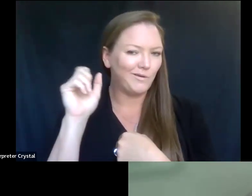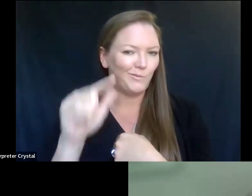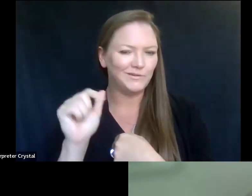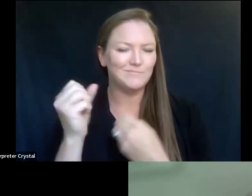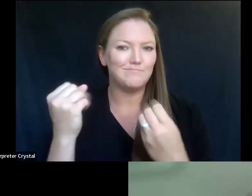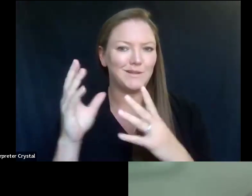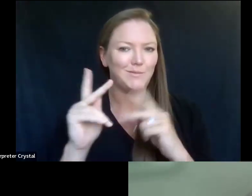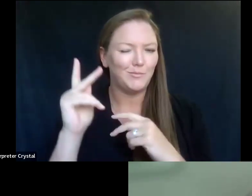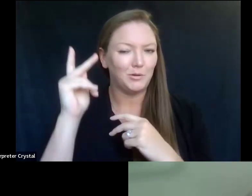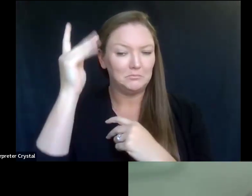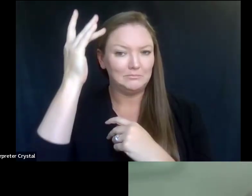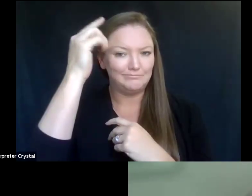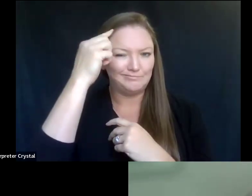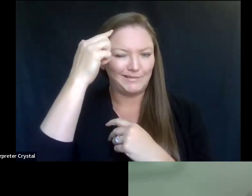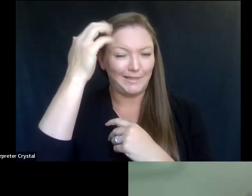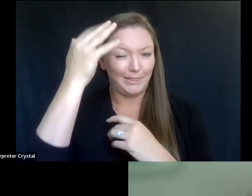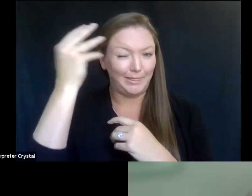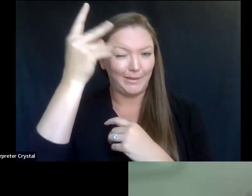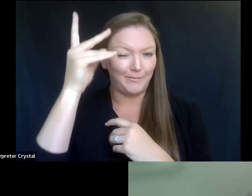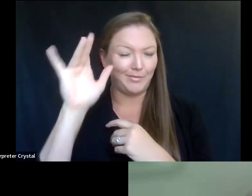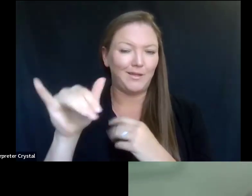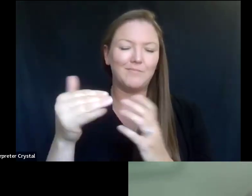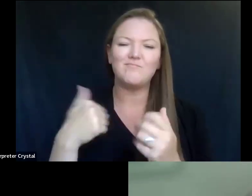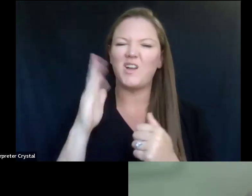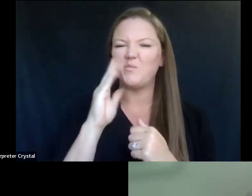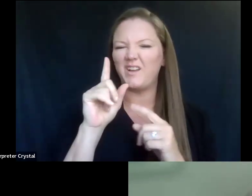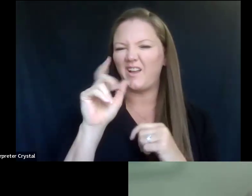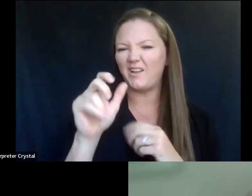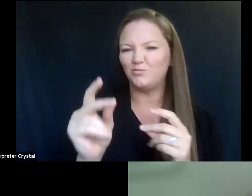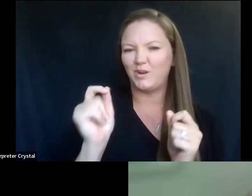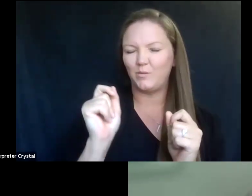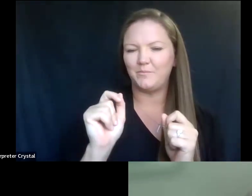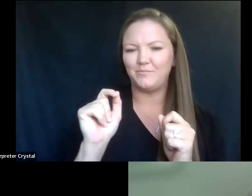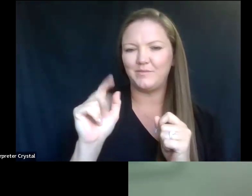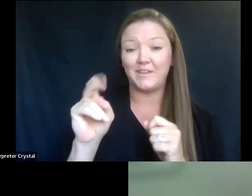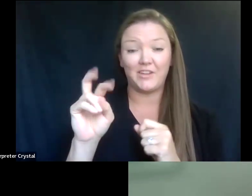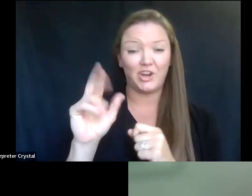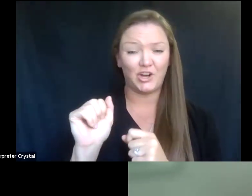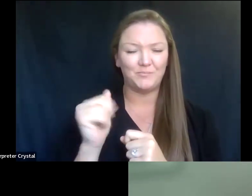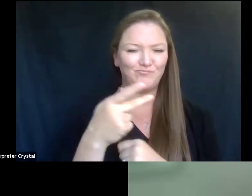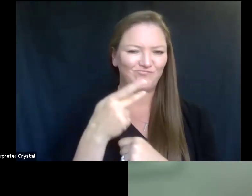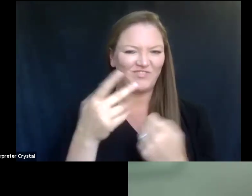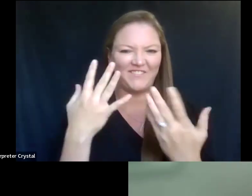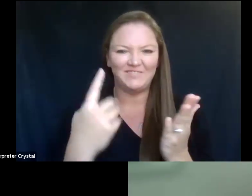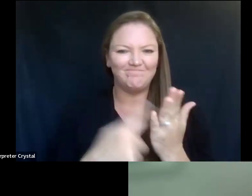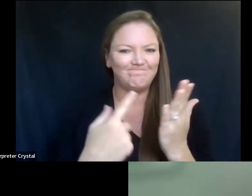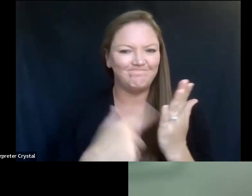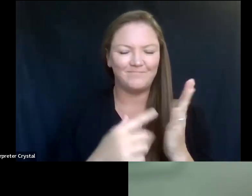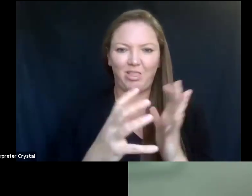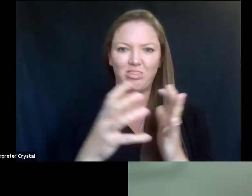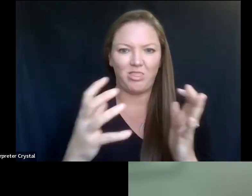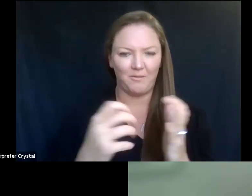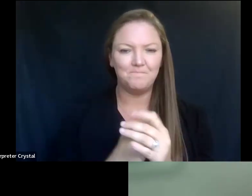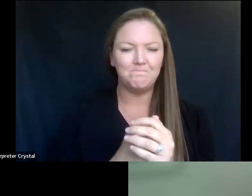And maybe let me just ask this right away. And that's Vera, you and I have talked about this a lot. And I know